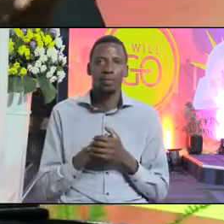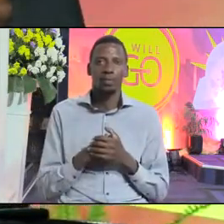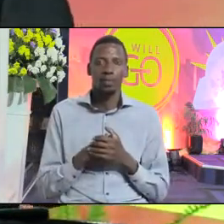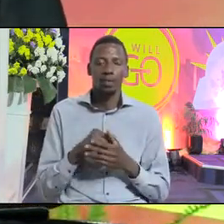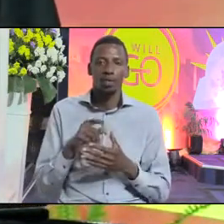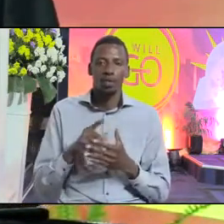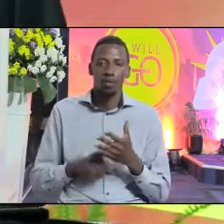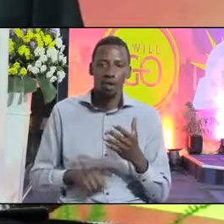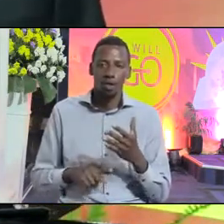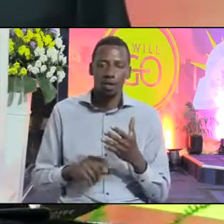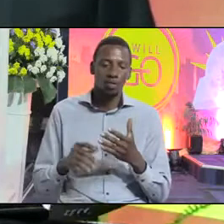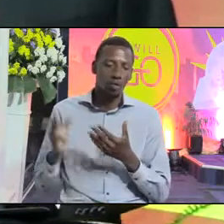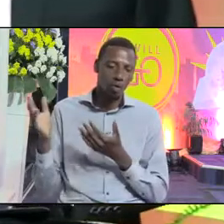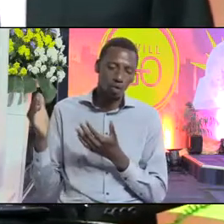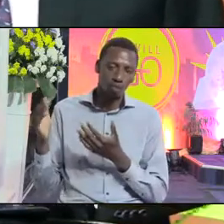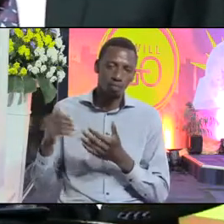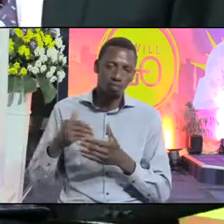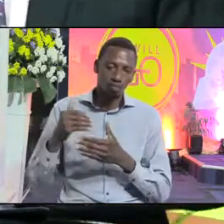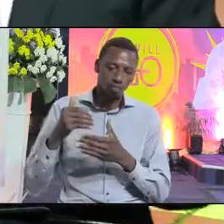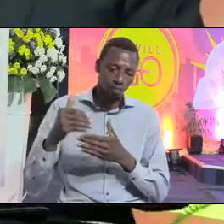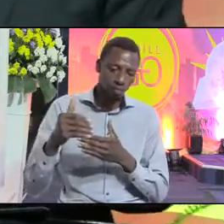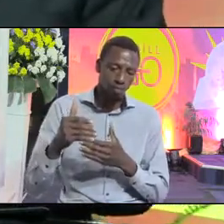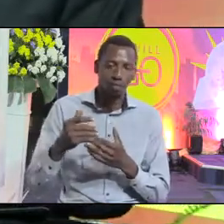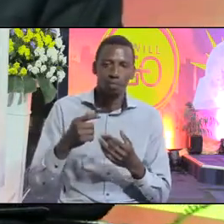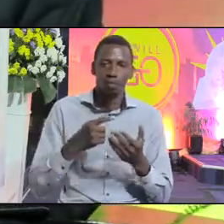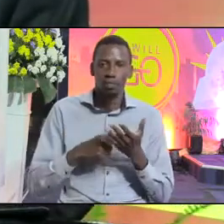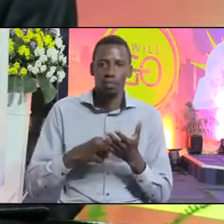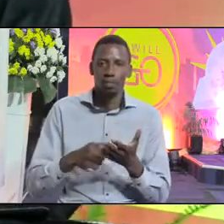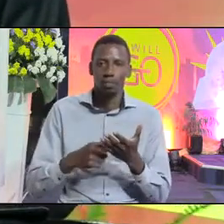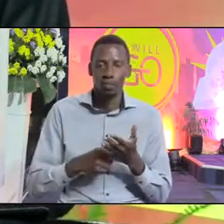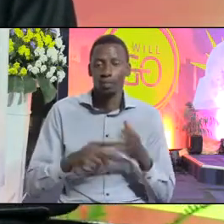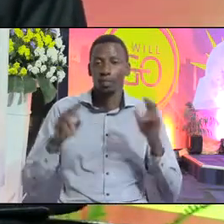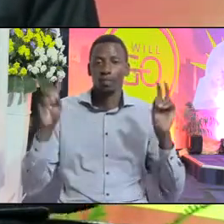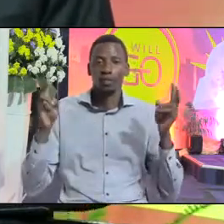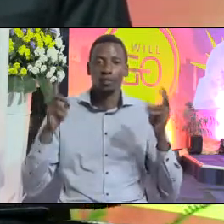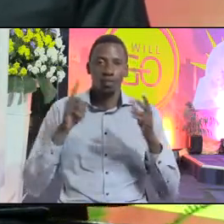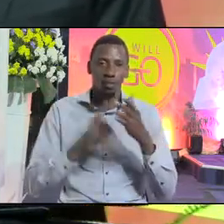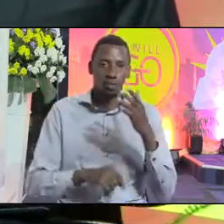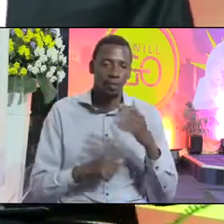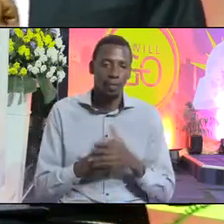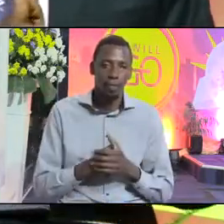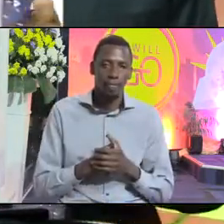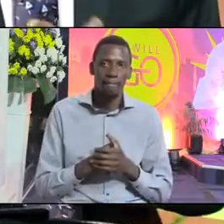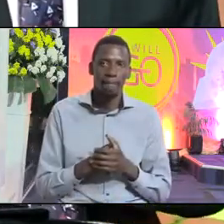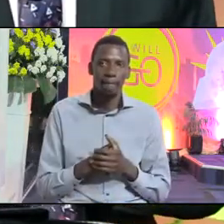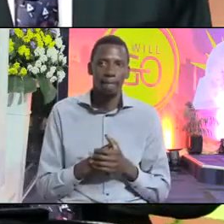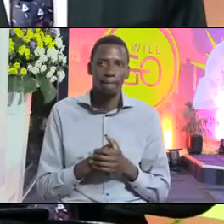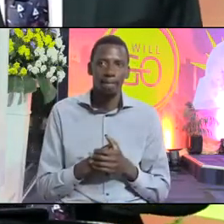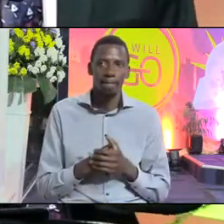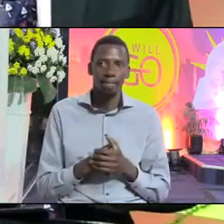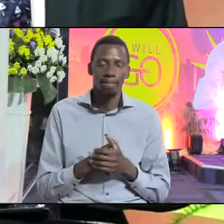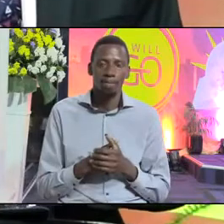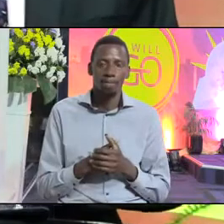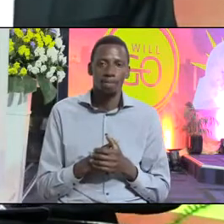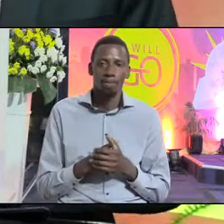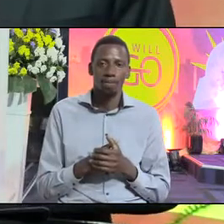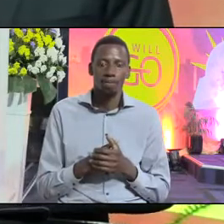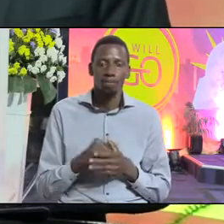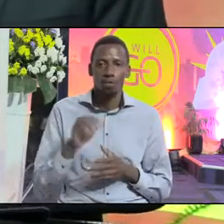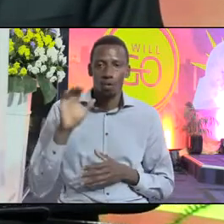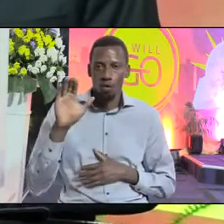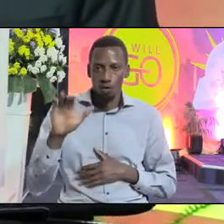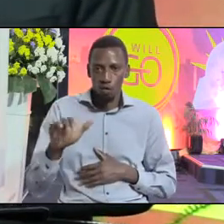for the next little while to talk on this subject, called to